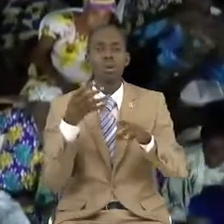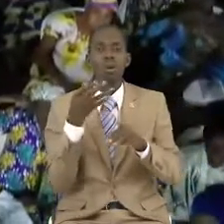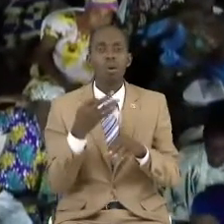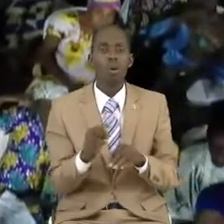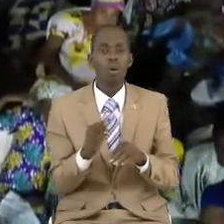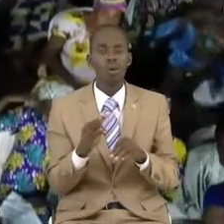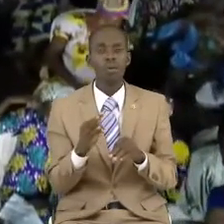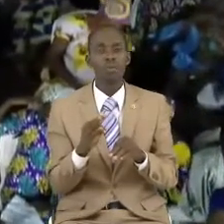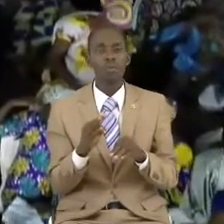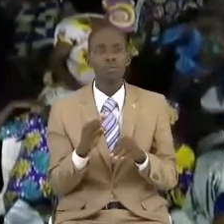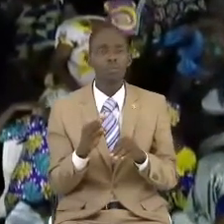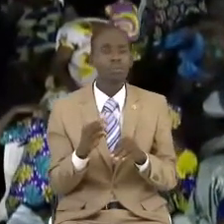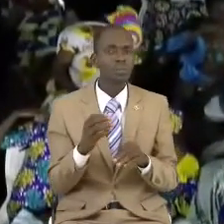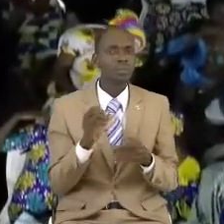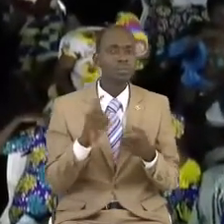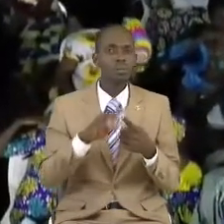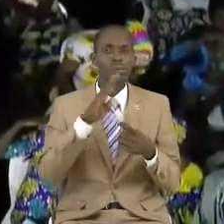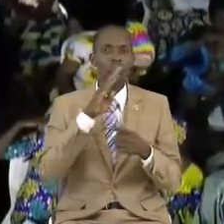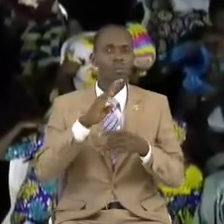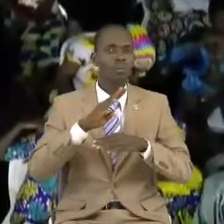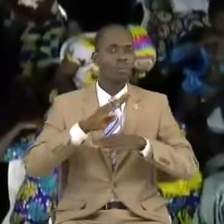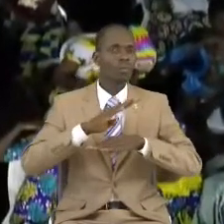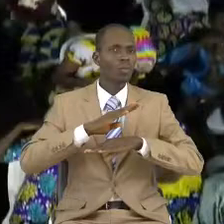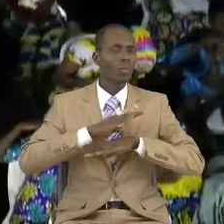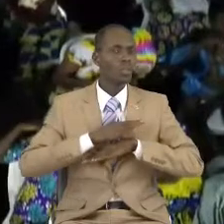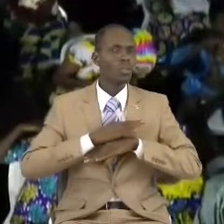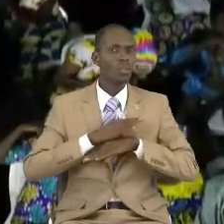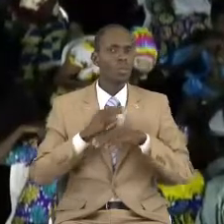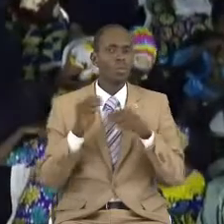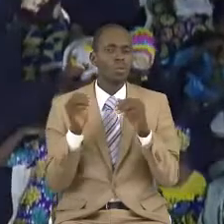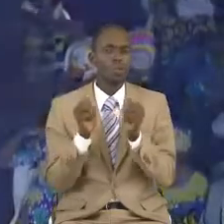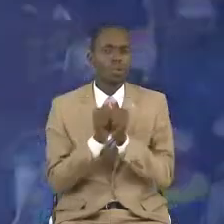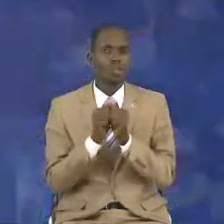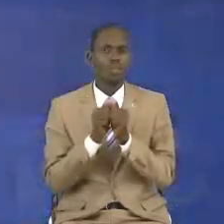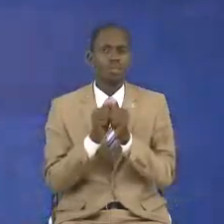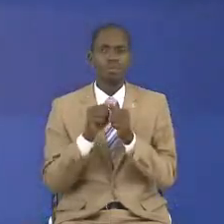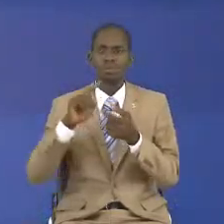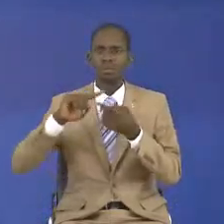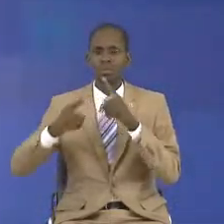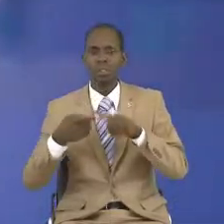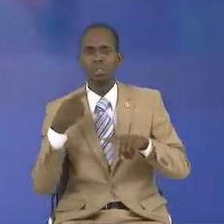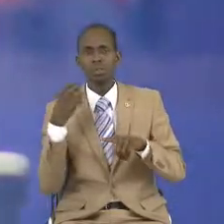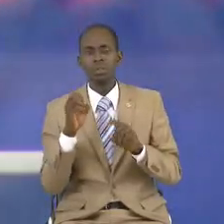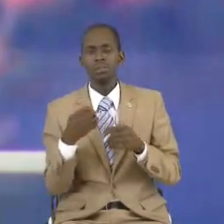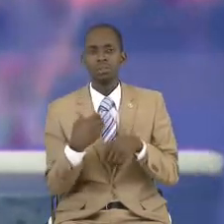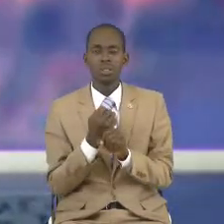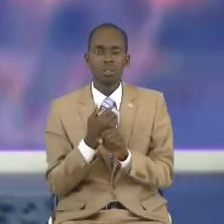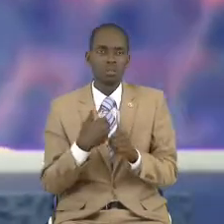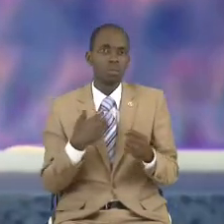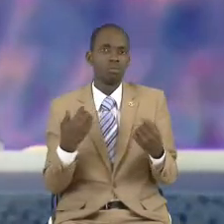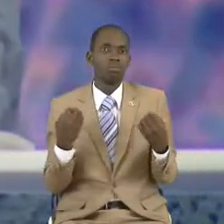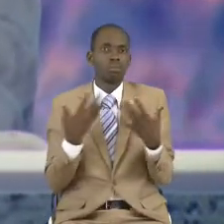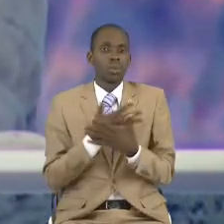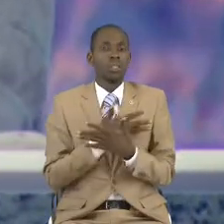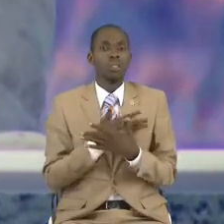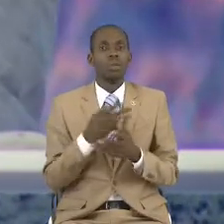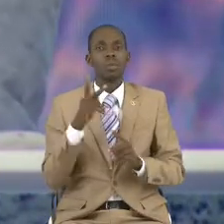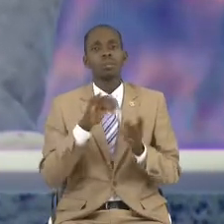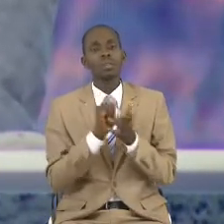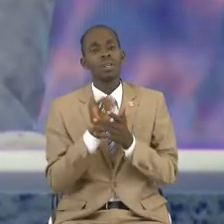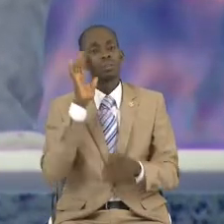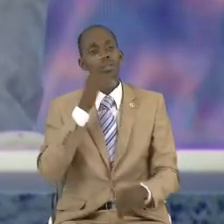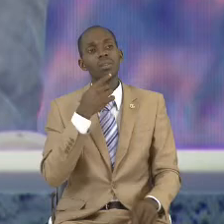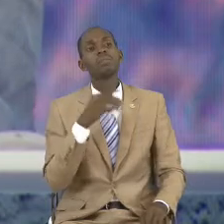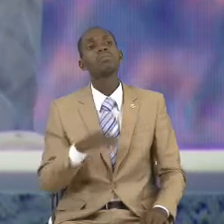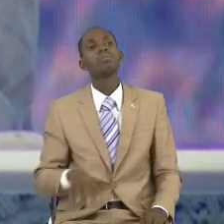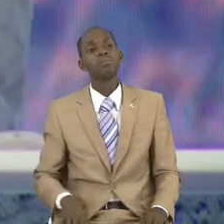content of families terrify me the people that will say now